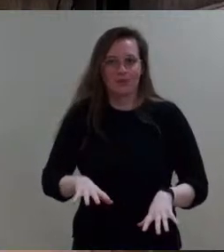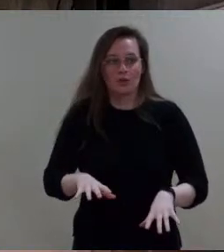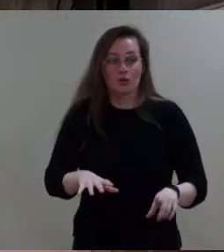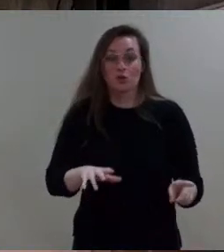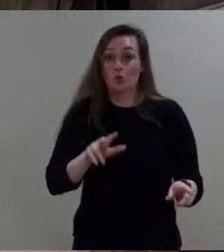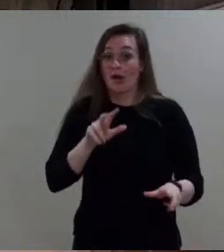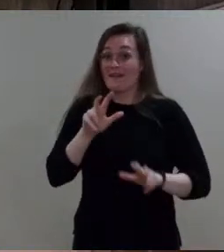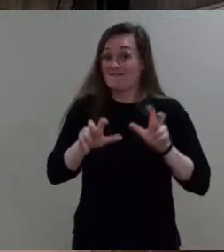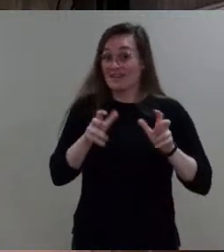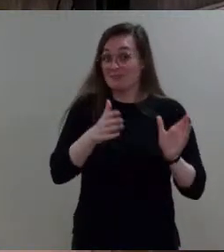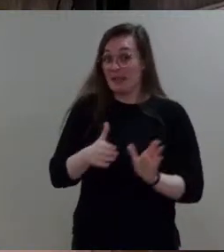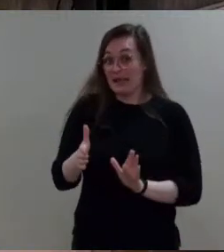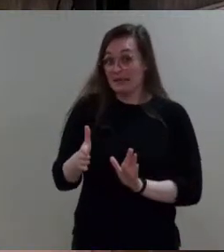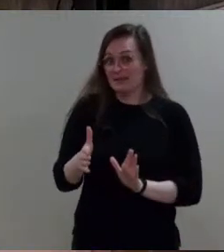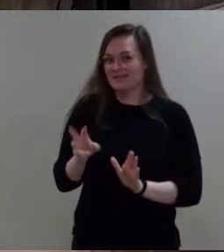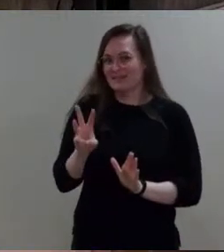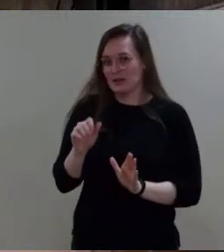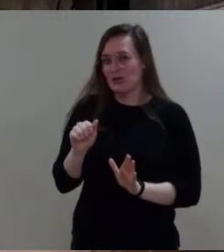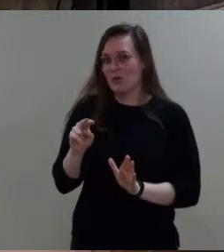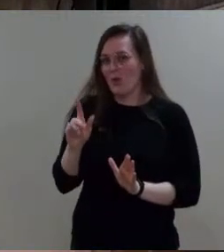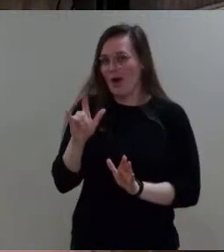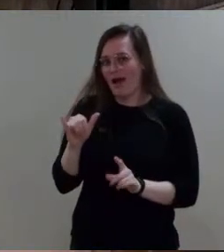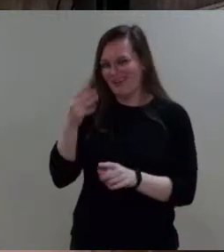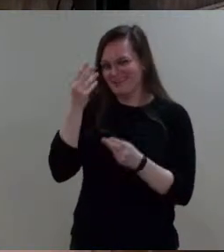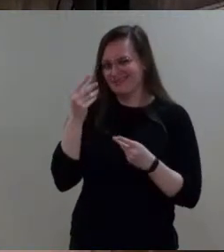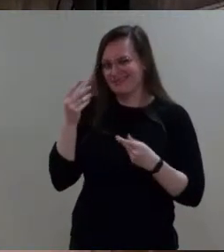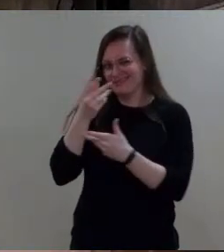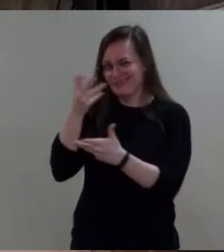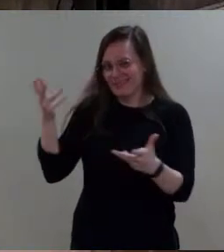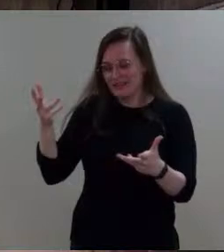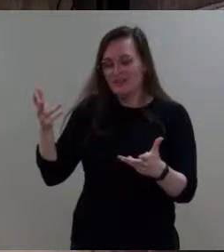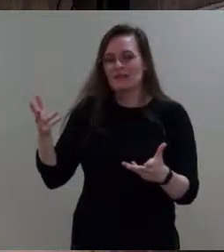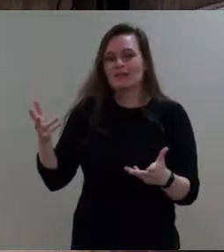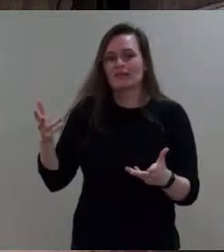referenced that we will be required to increase the